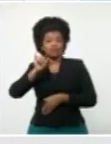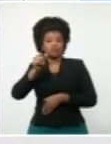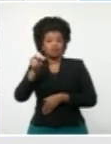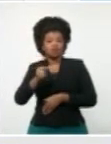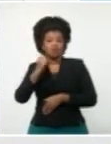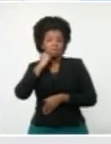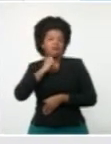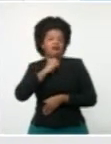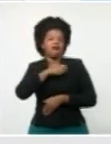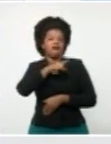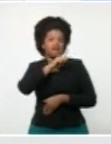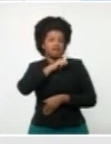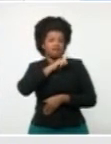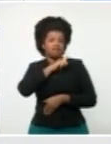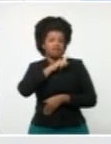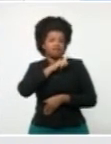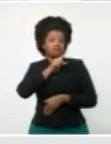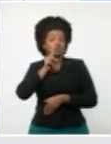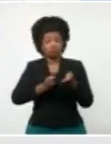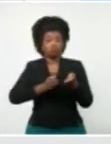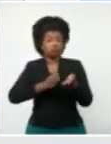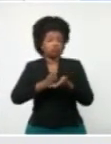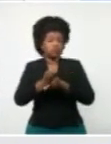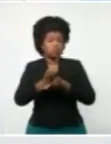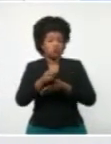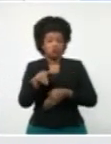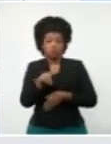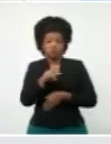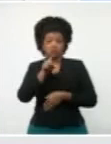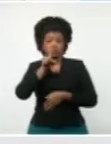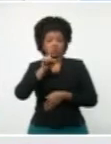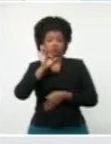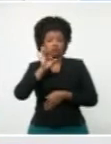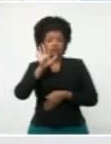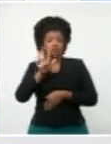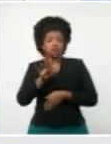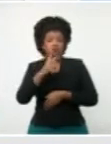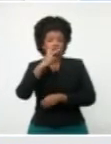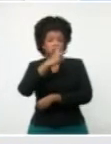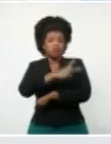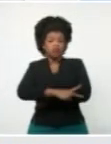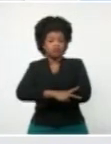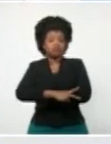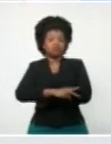3,335 died in the world yesterday.